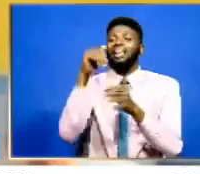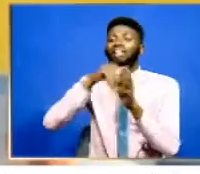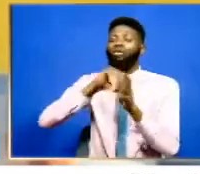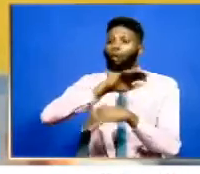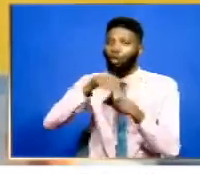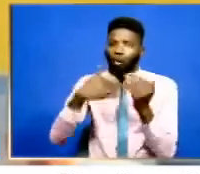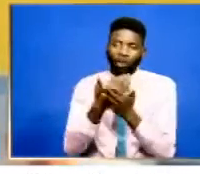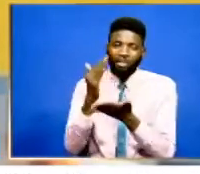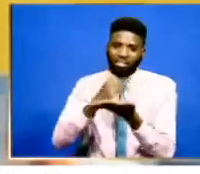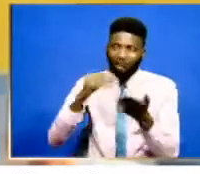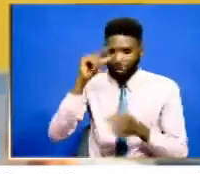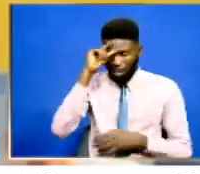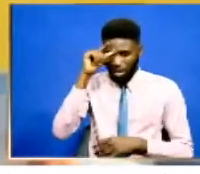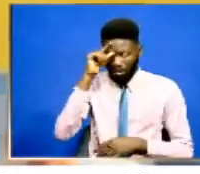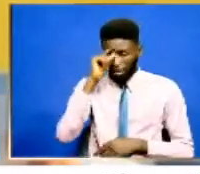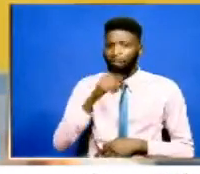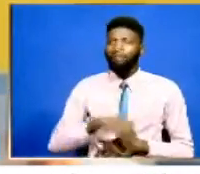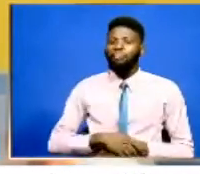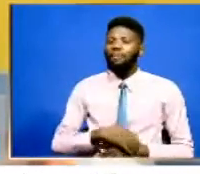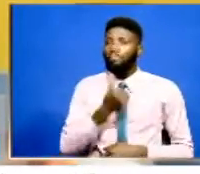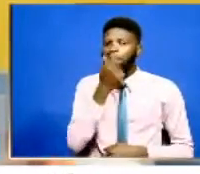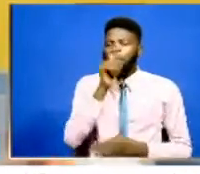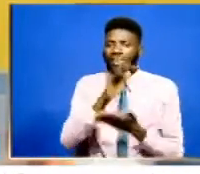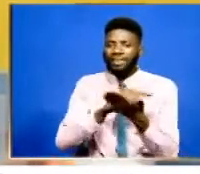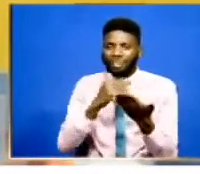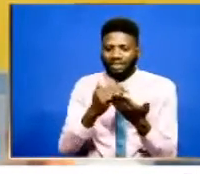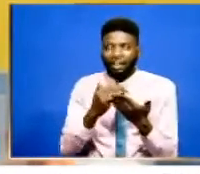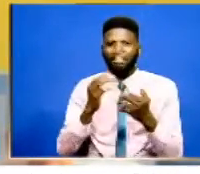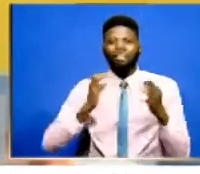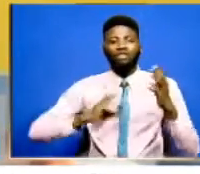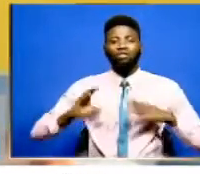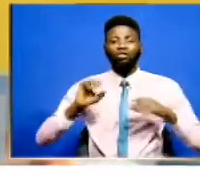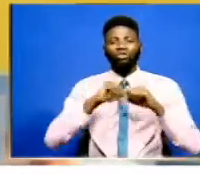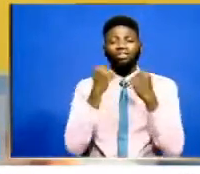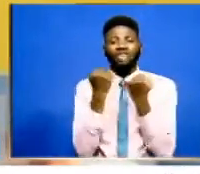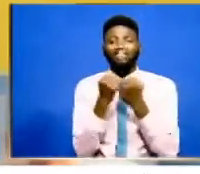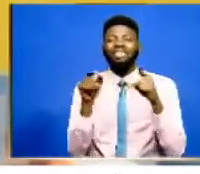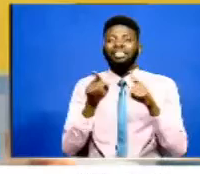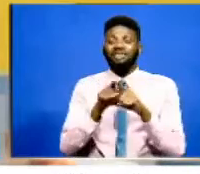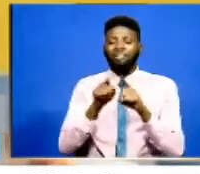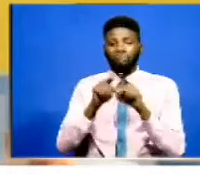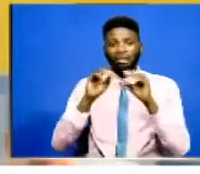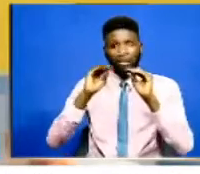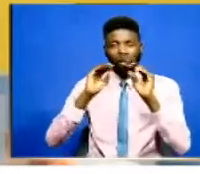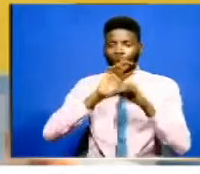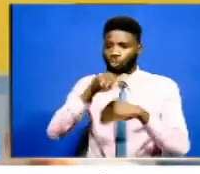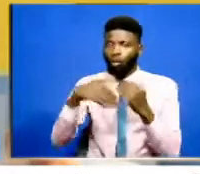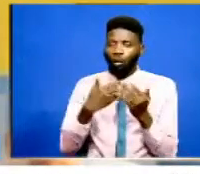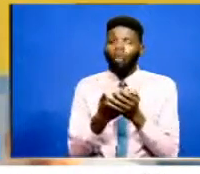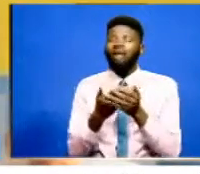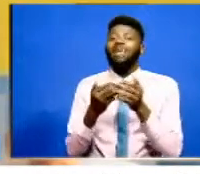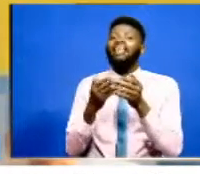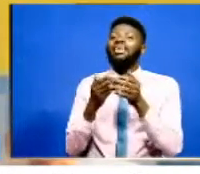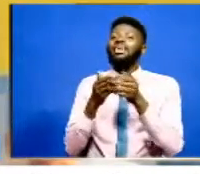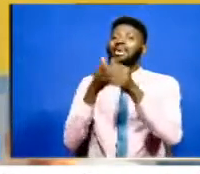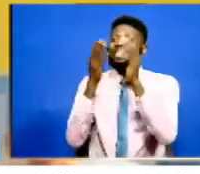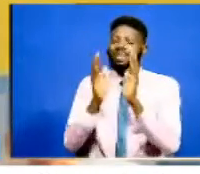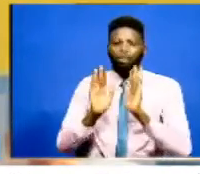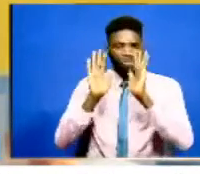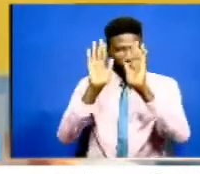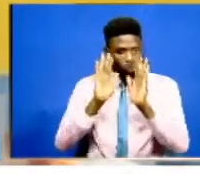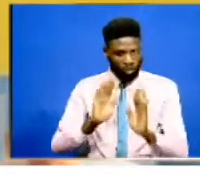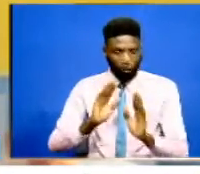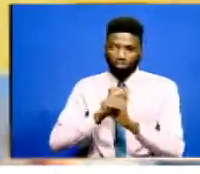private sector, civil society, and sensitize all leaders to the importance of ending